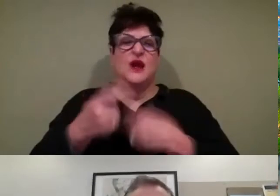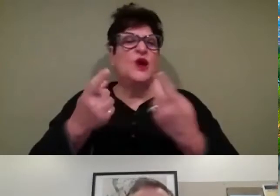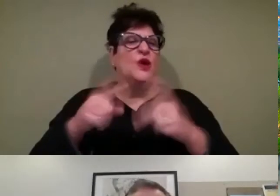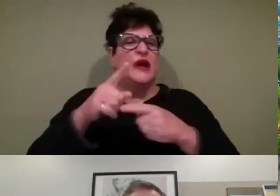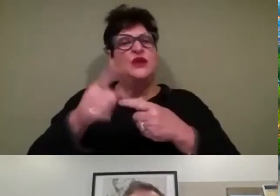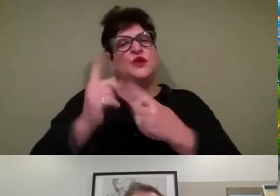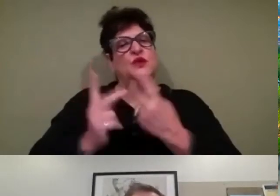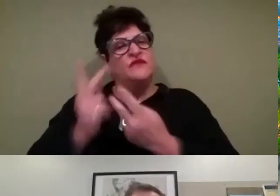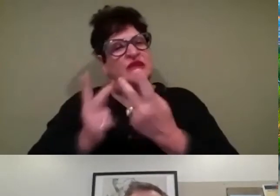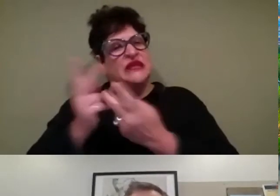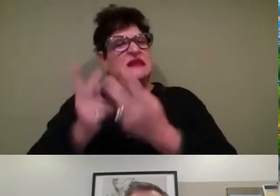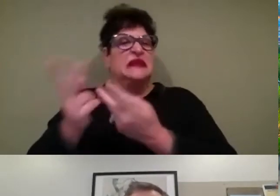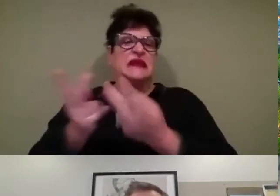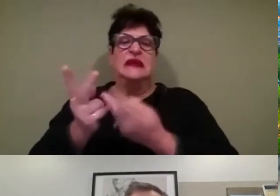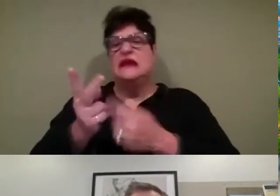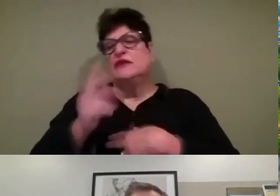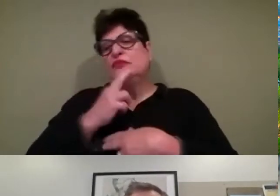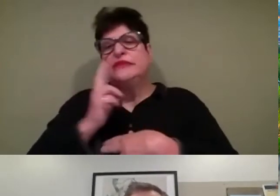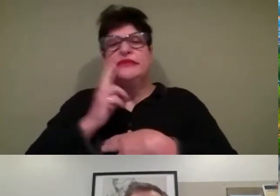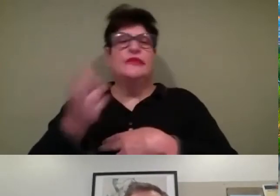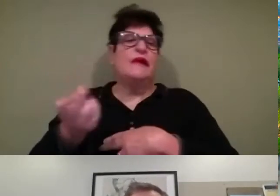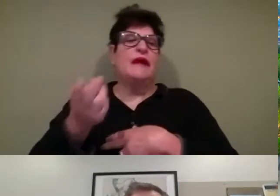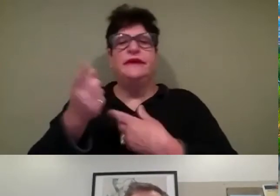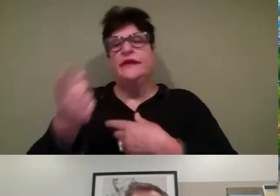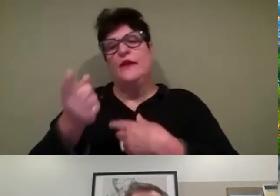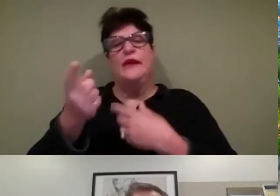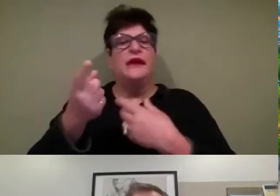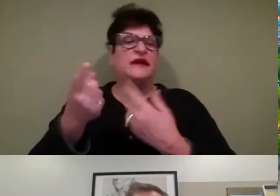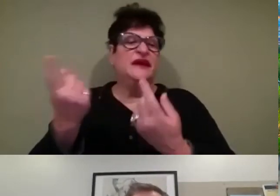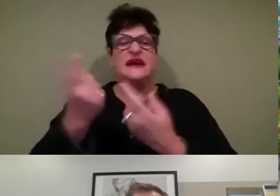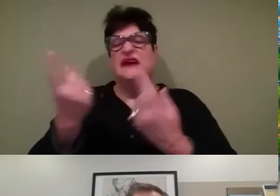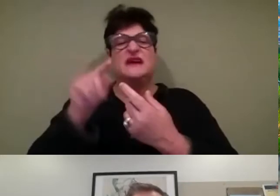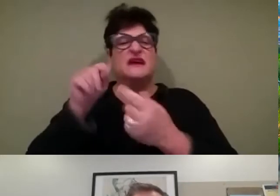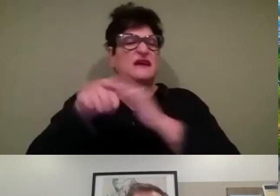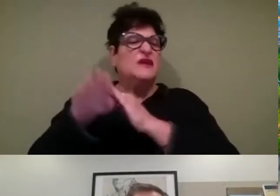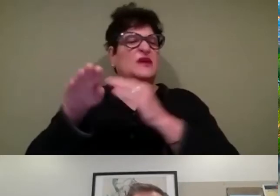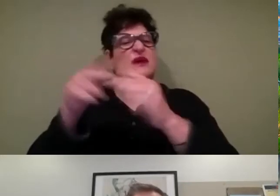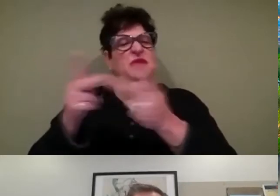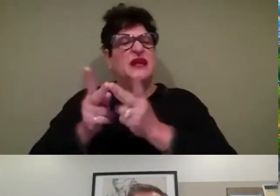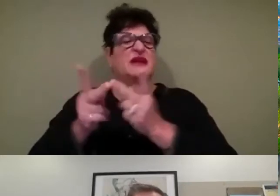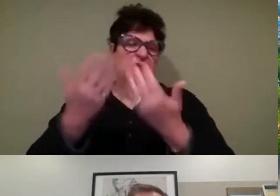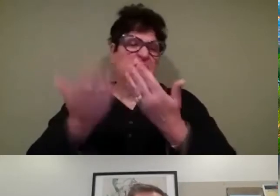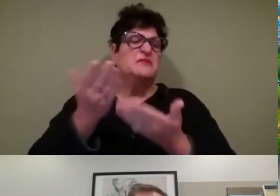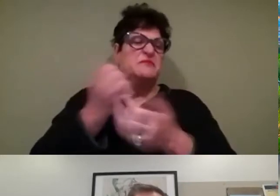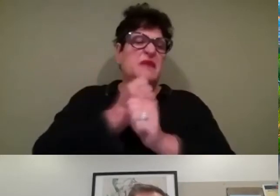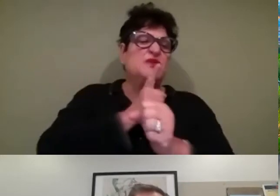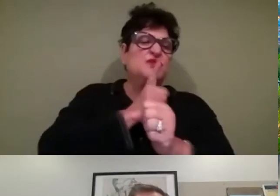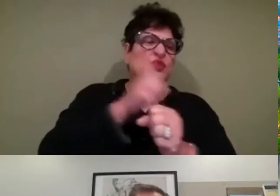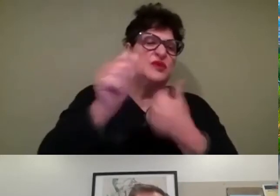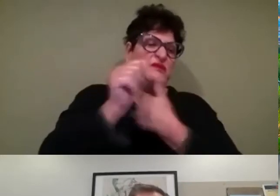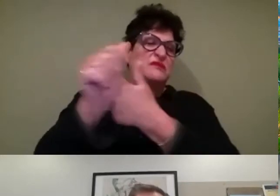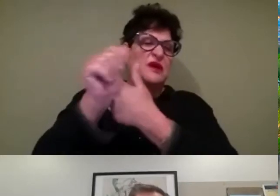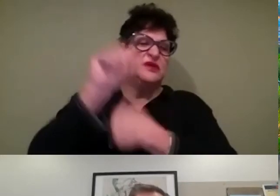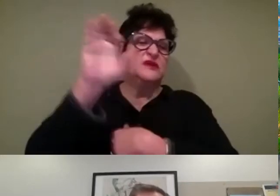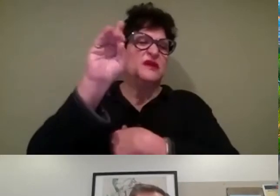any potential, restaurants or other events that they're attending, to make sure that they're adhering to the sector rules and making sure that they follow the